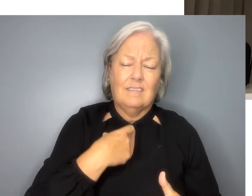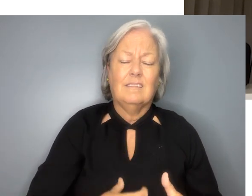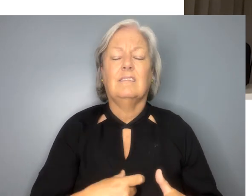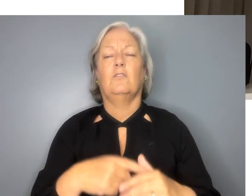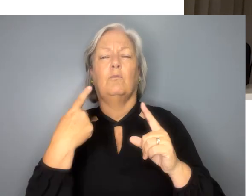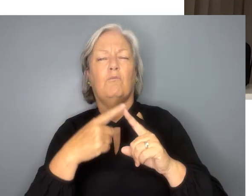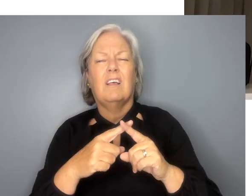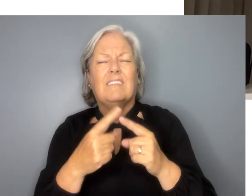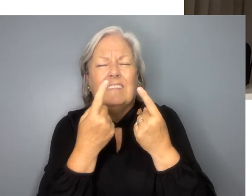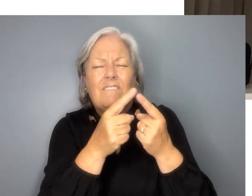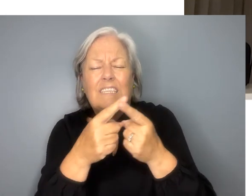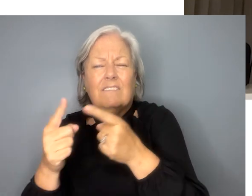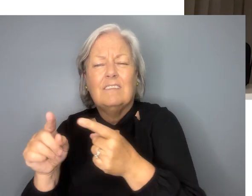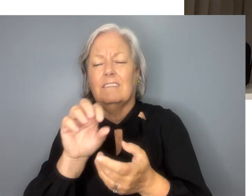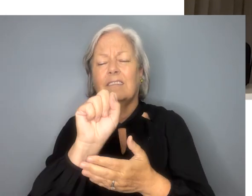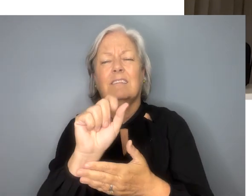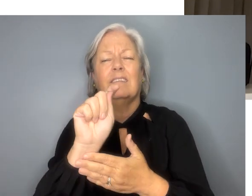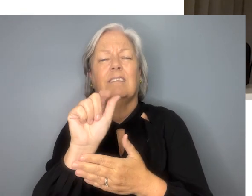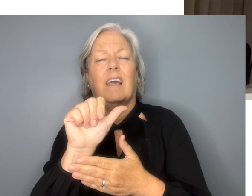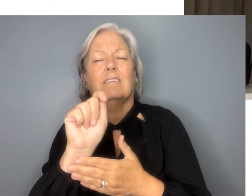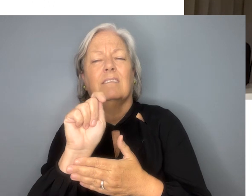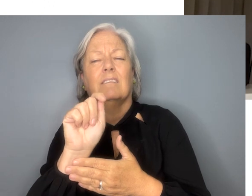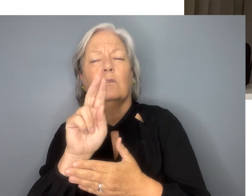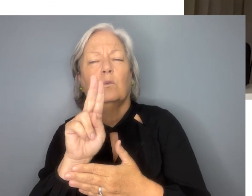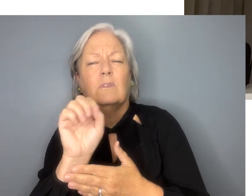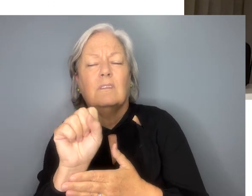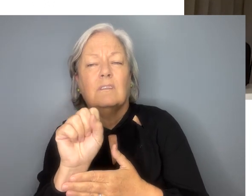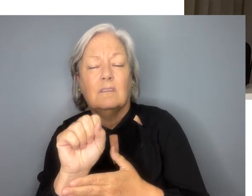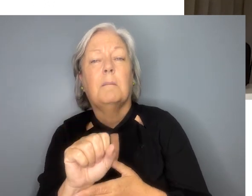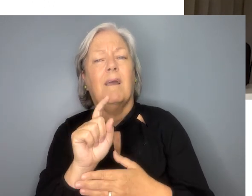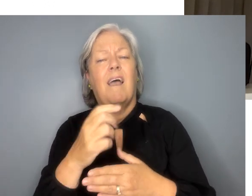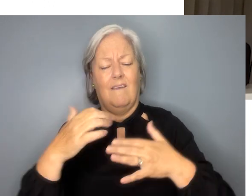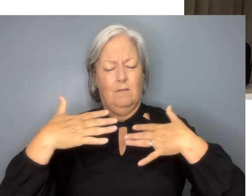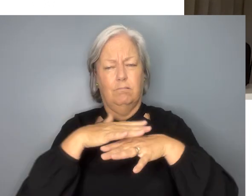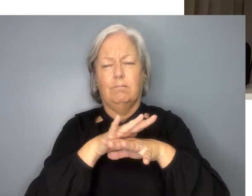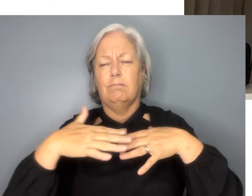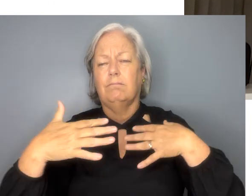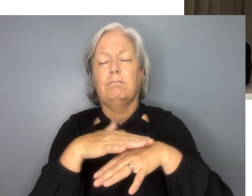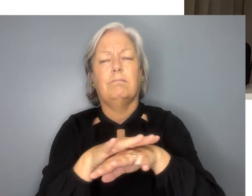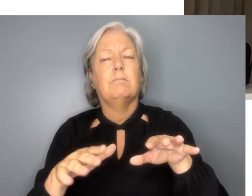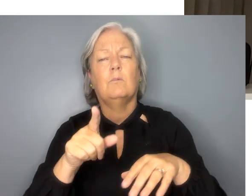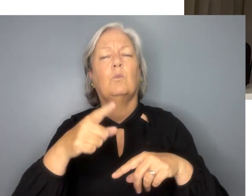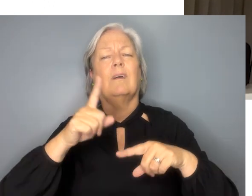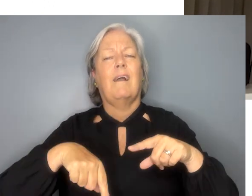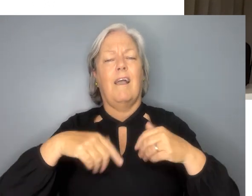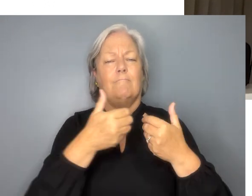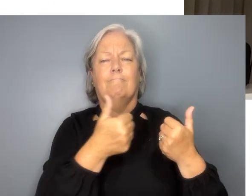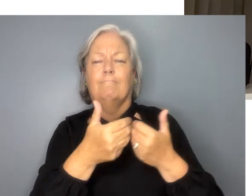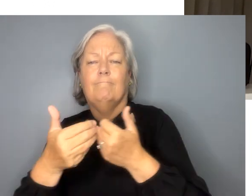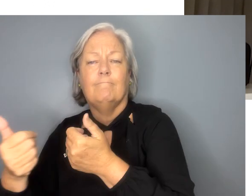realities that interact with each other at the same time in such a way as to be